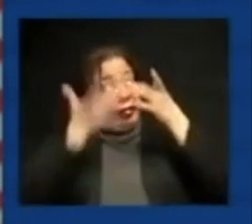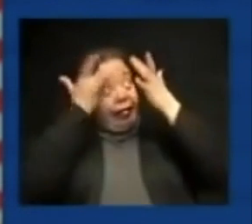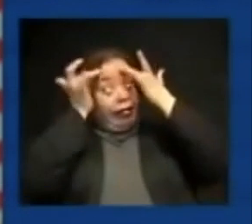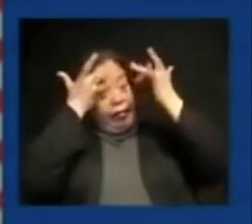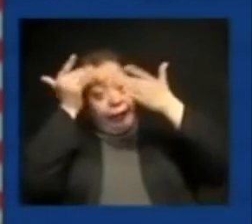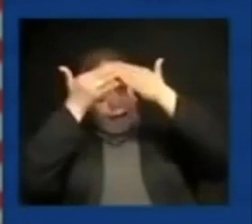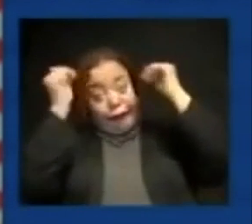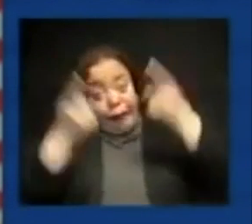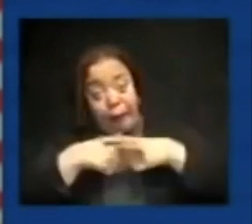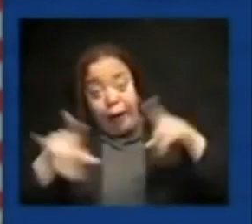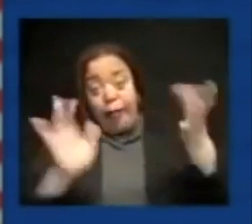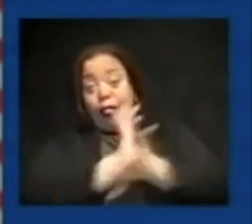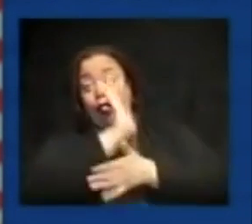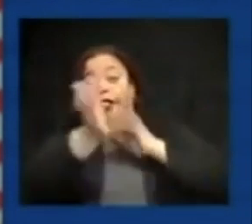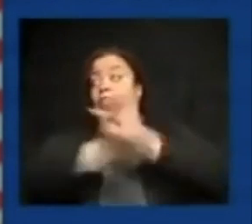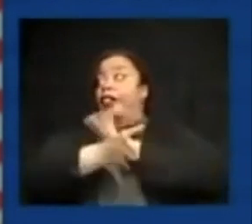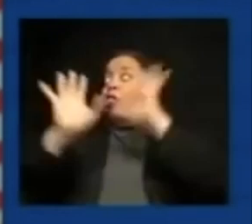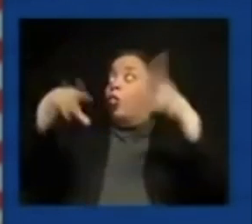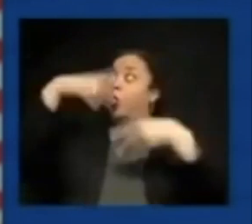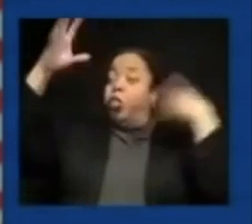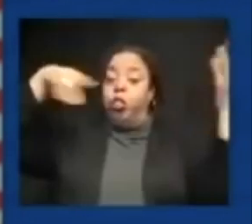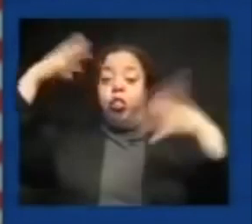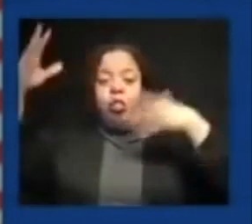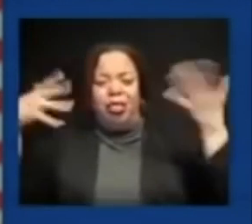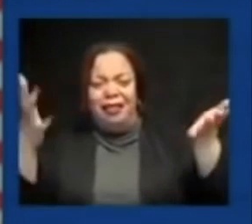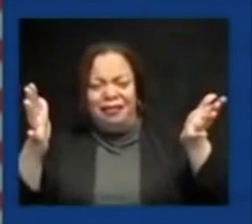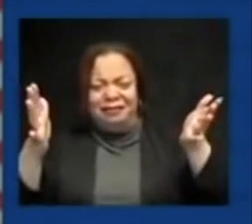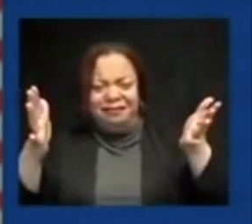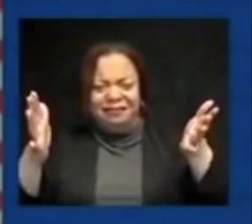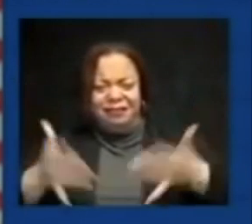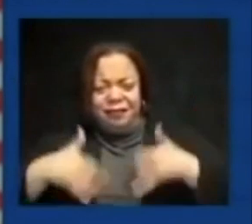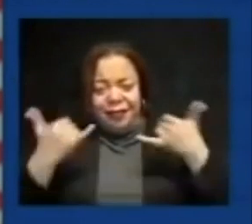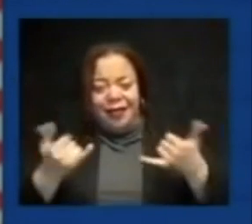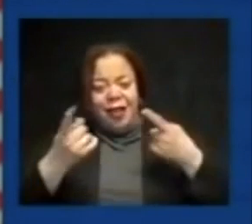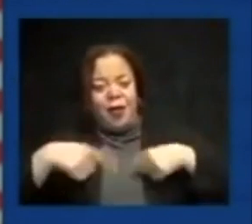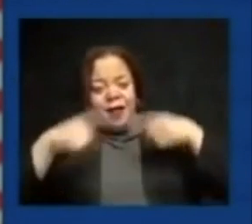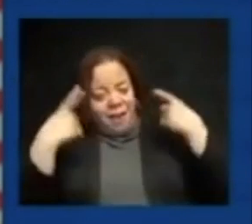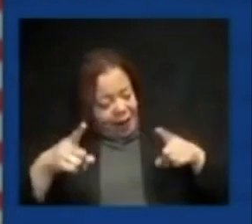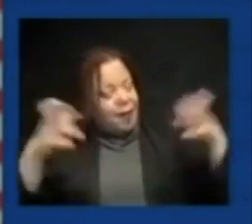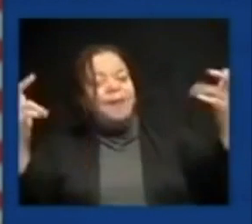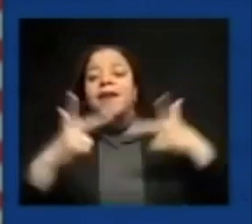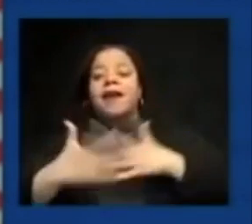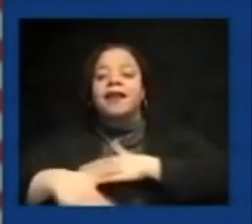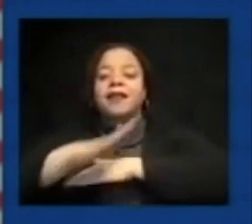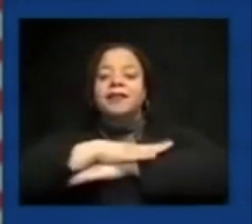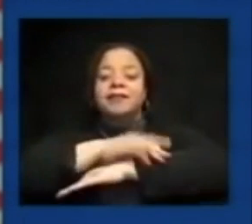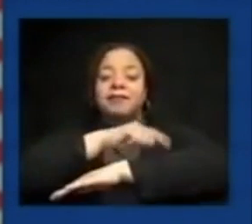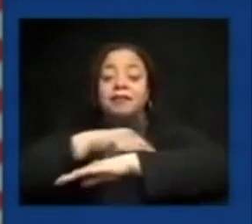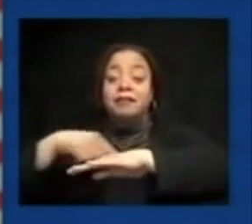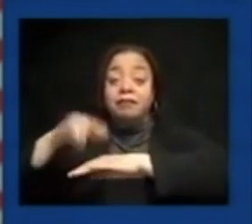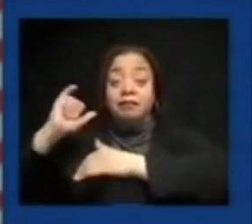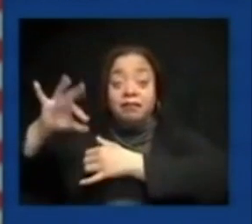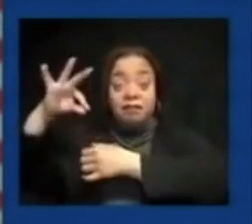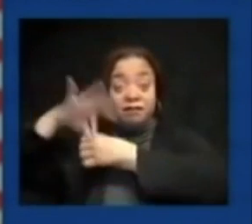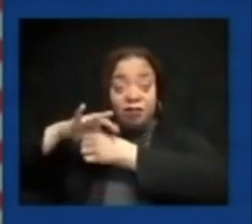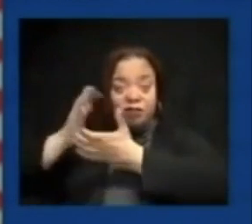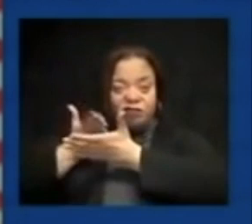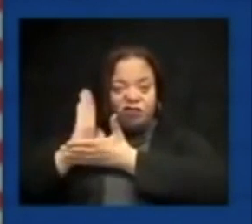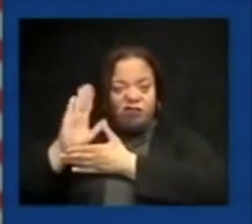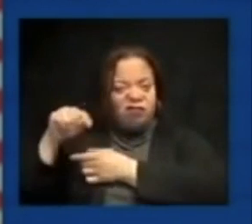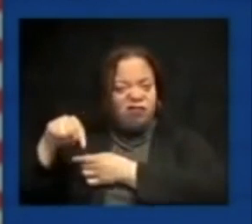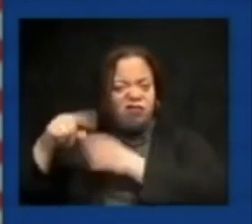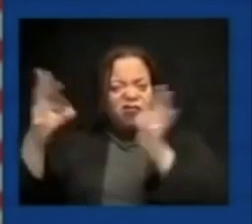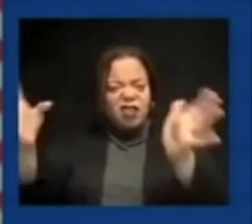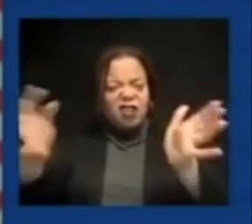part of the architecture of getting good done. Well, we're inviting them back to the table. But we know that voting rights has to be done because that's where all